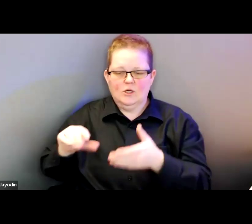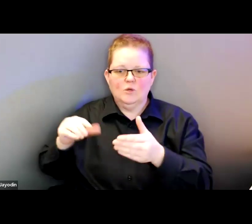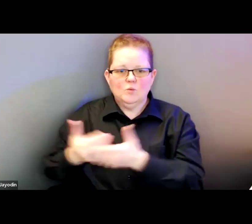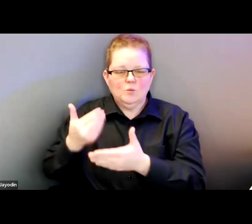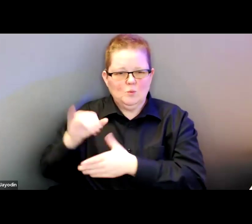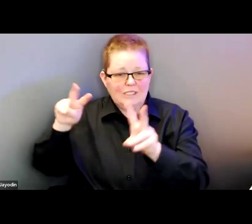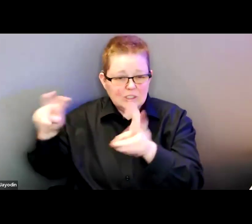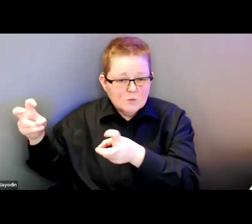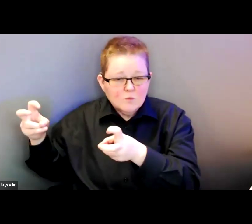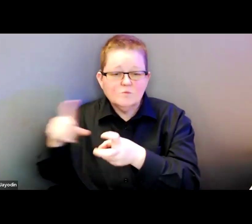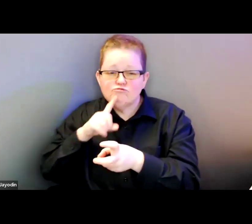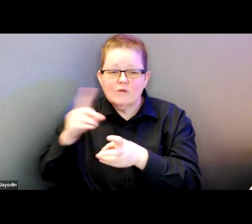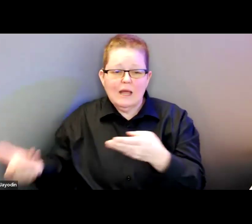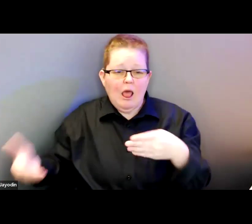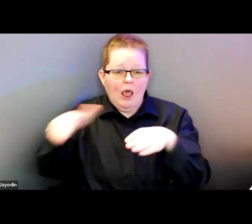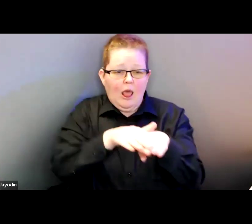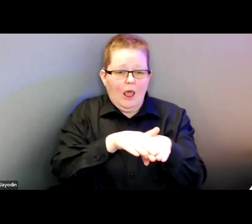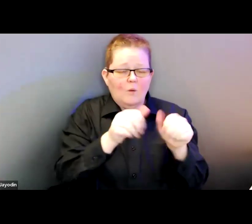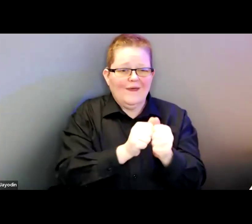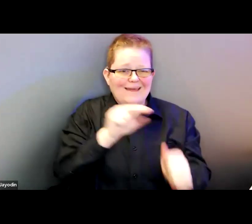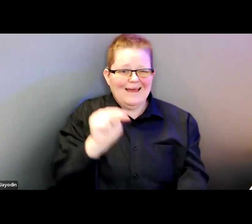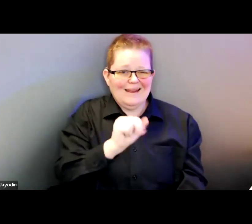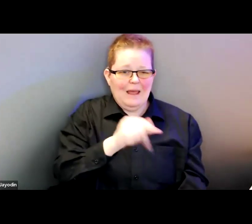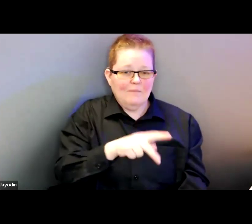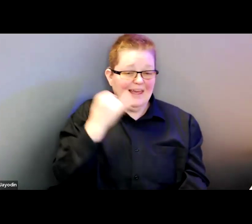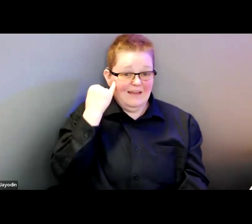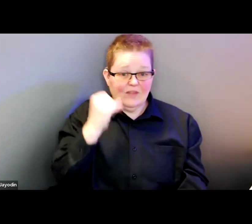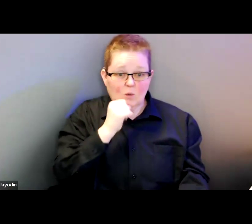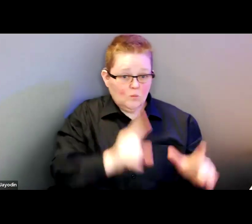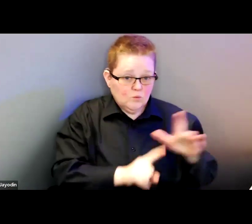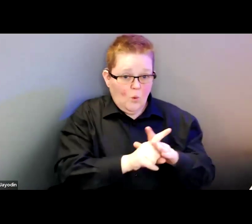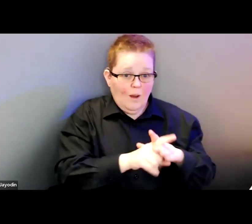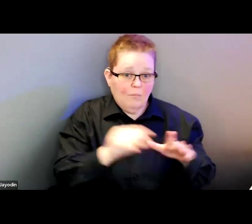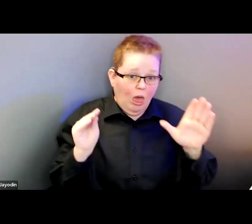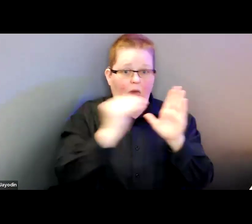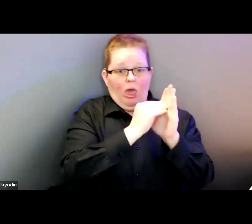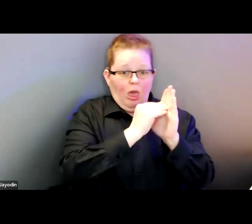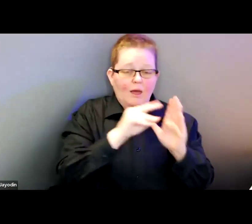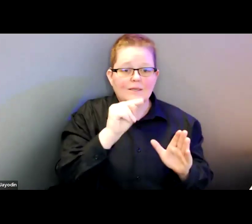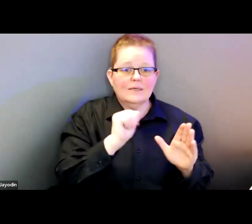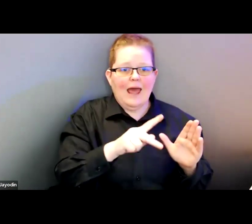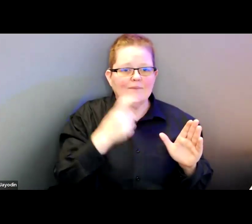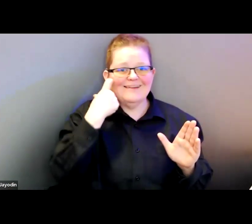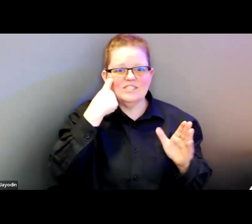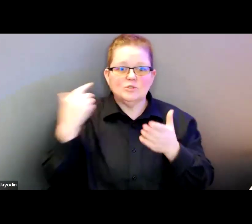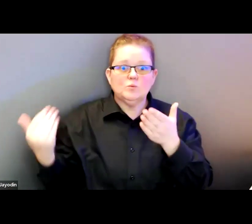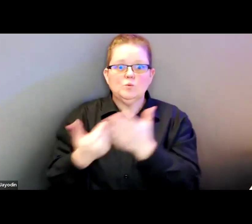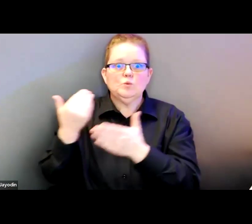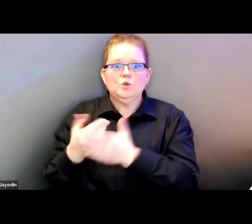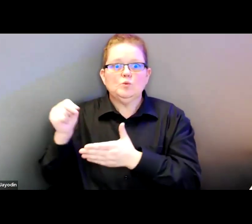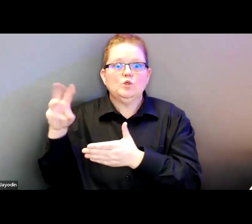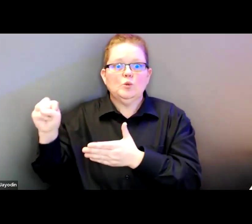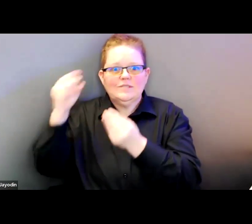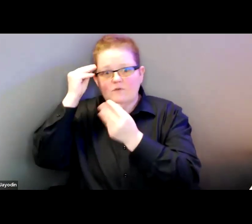it overlaps with the NAP, if there are things that don't make the NAP, if there isn't something that has just happened, like there's a news story about whatever, and we need to address